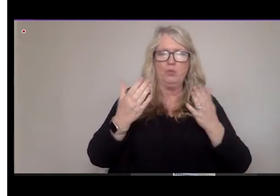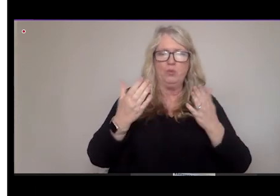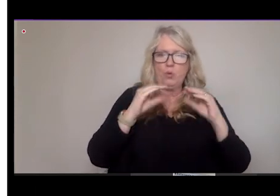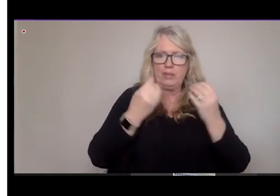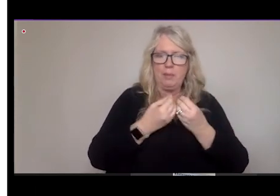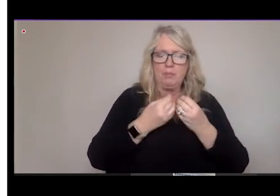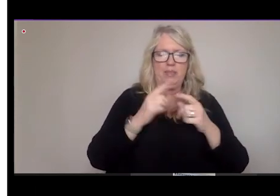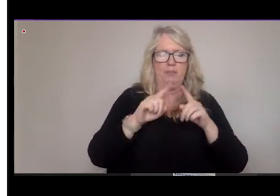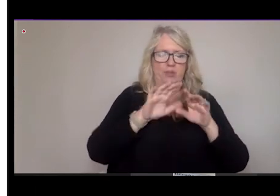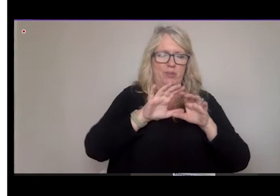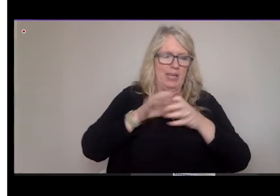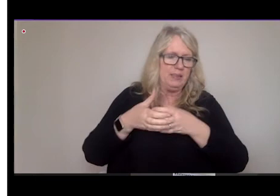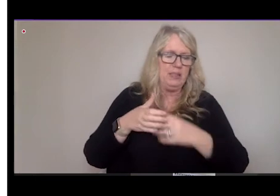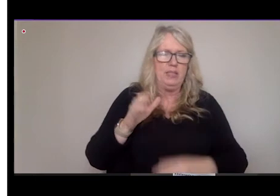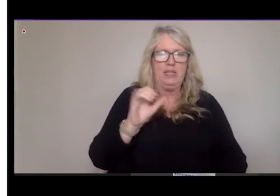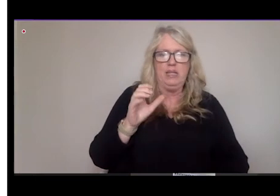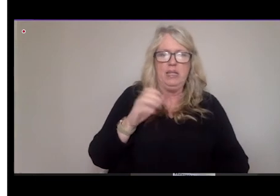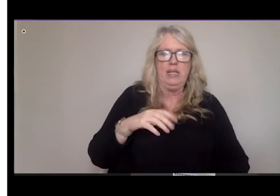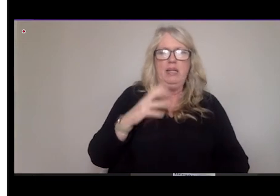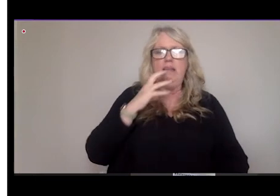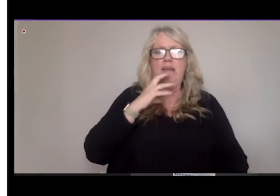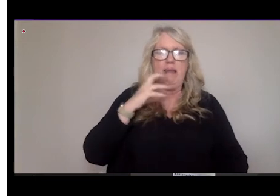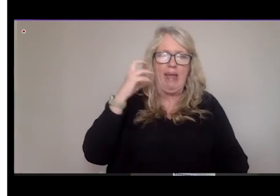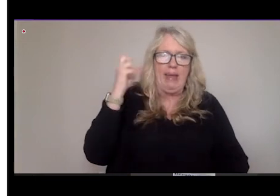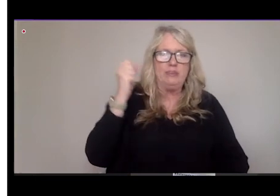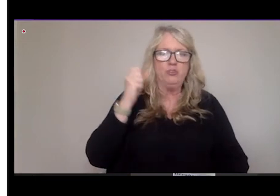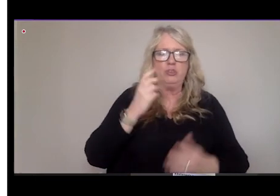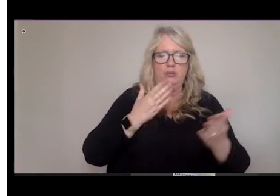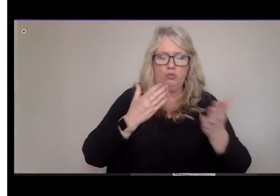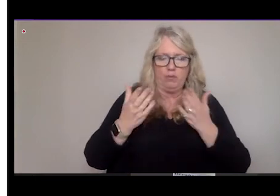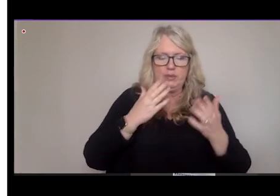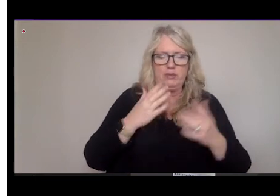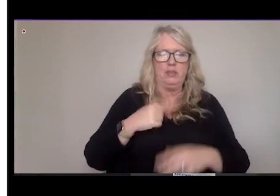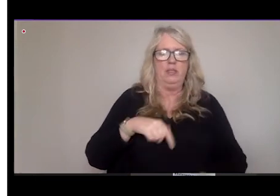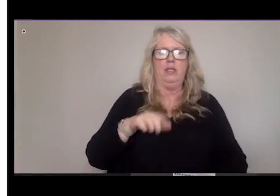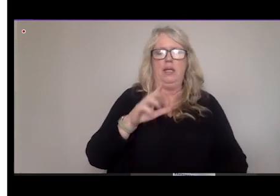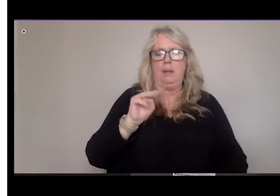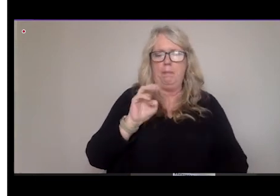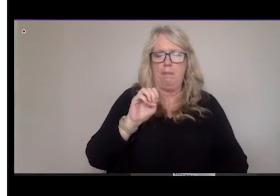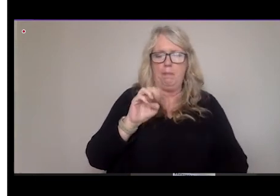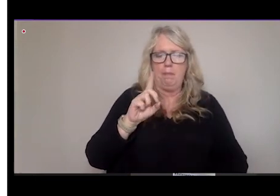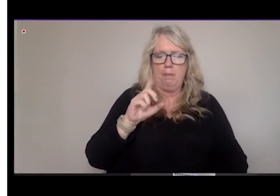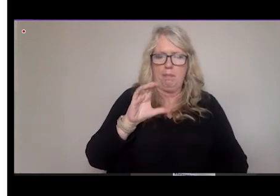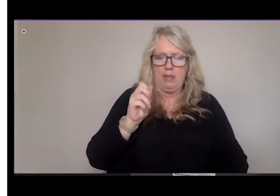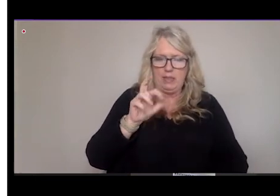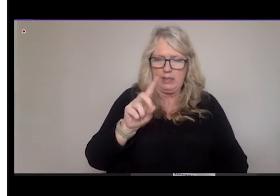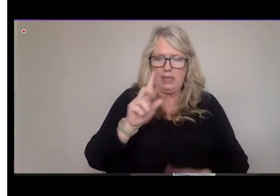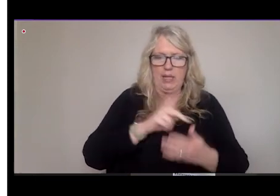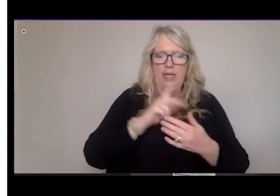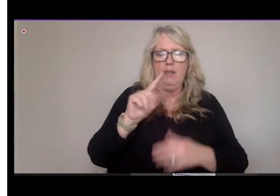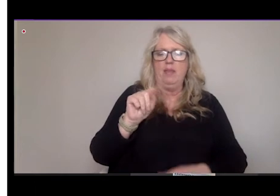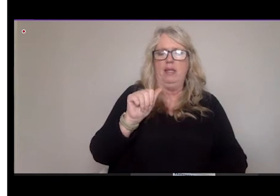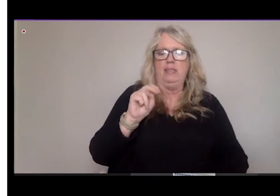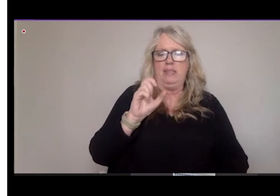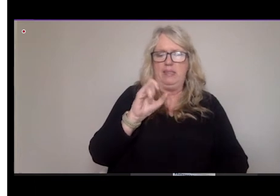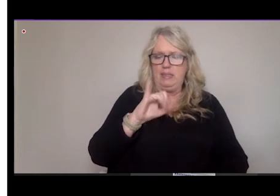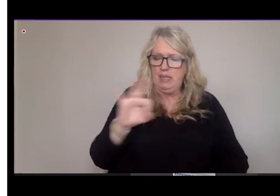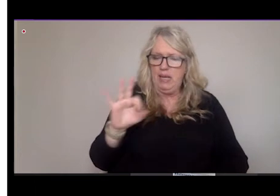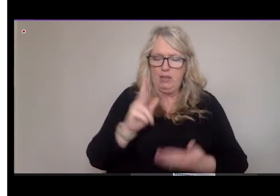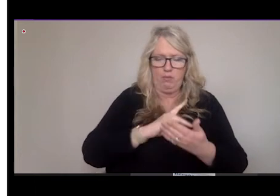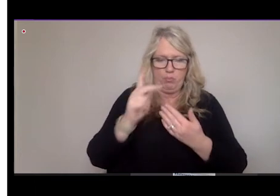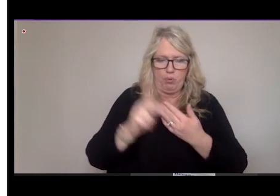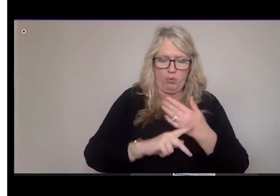service organizations, entities like aging services, the Medicaid program, the